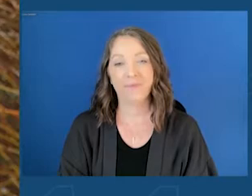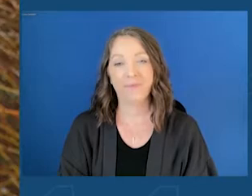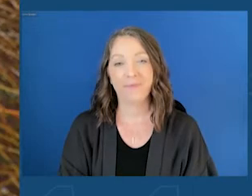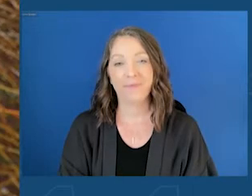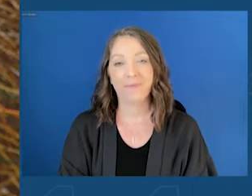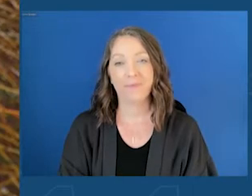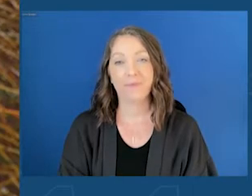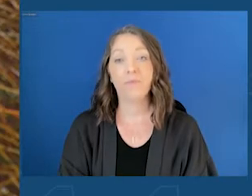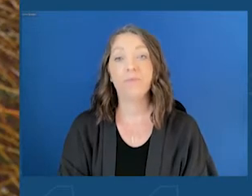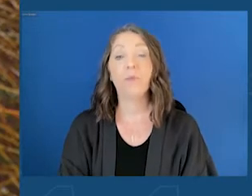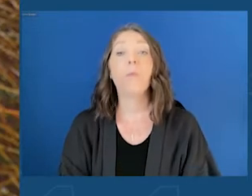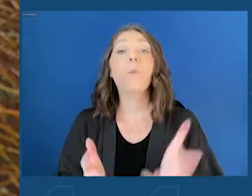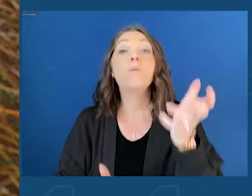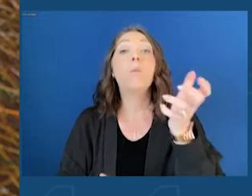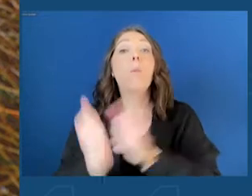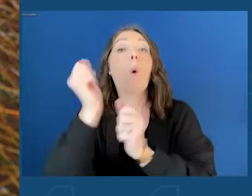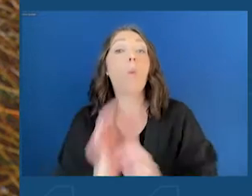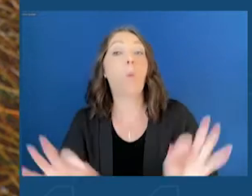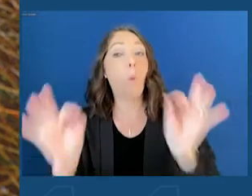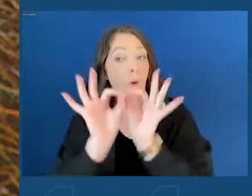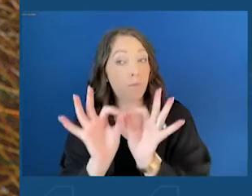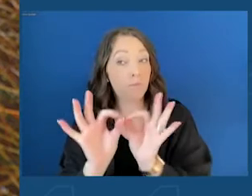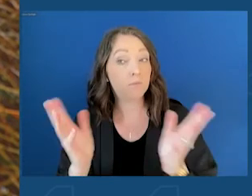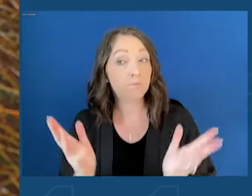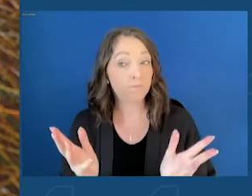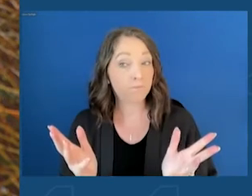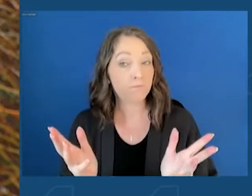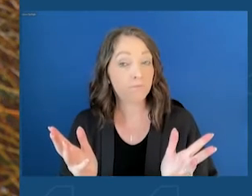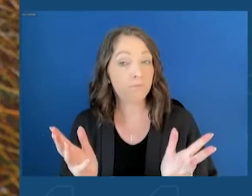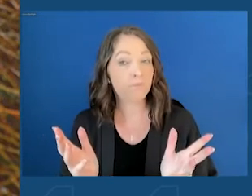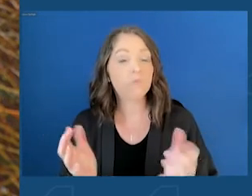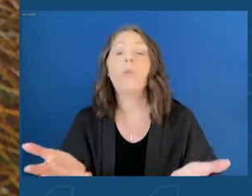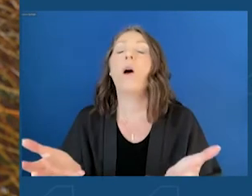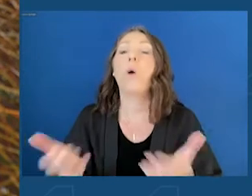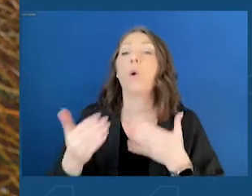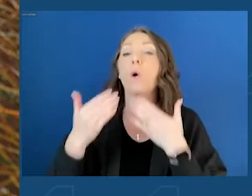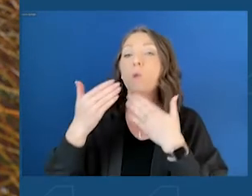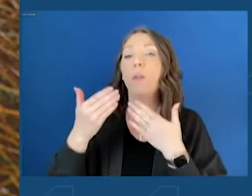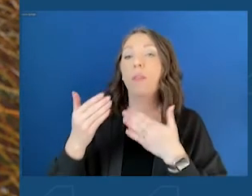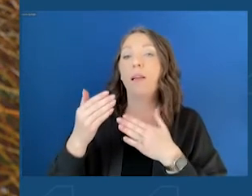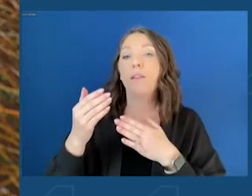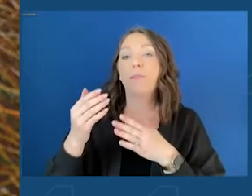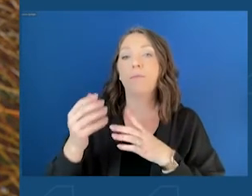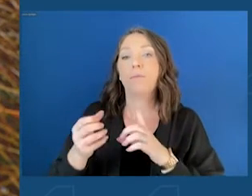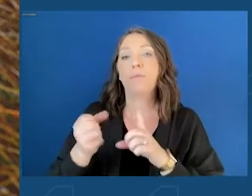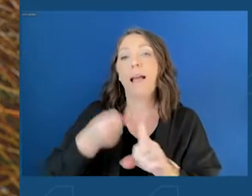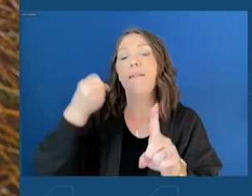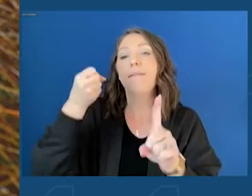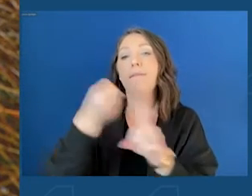But most importantly, I want to thank the impacted New Yorkers,